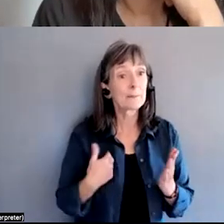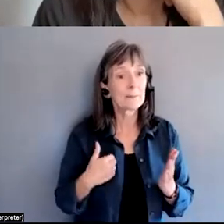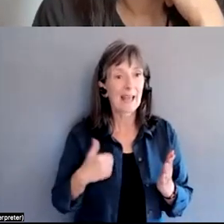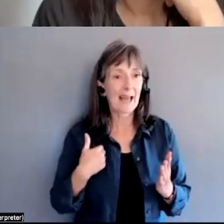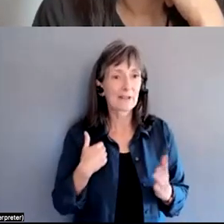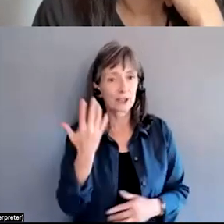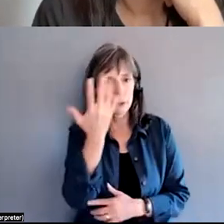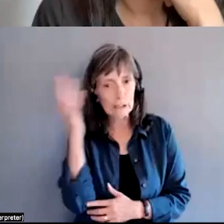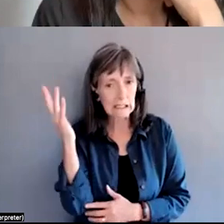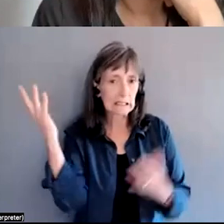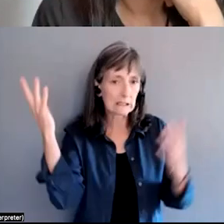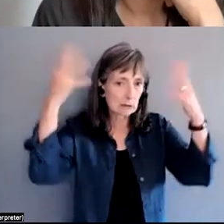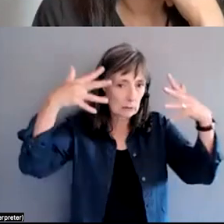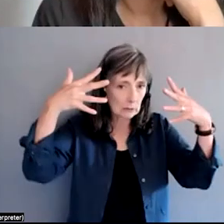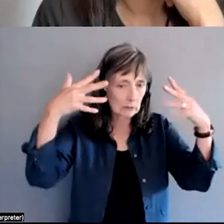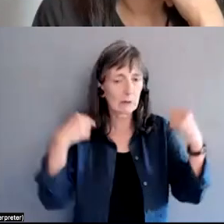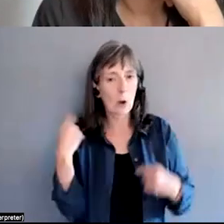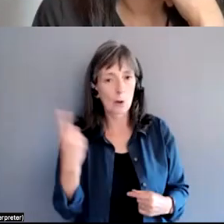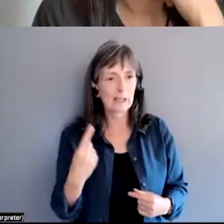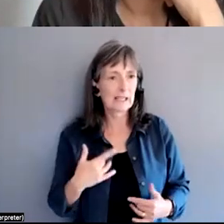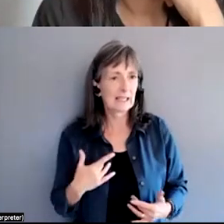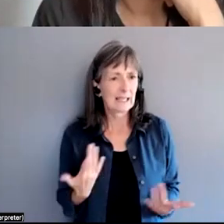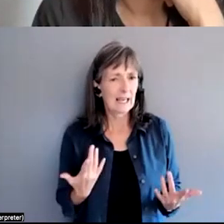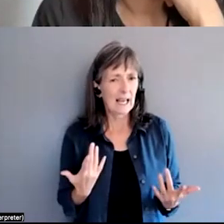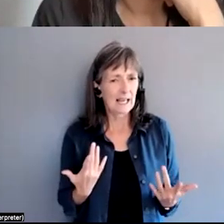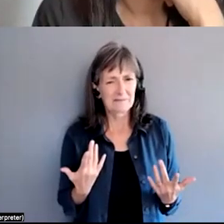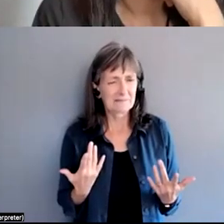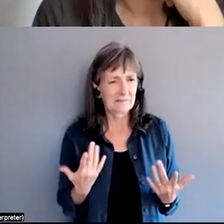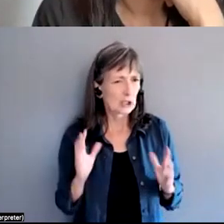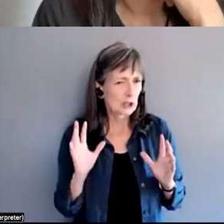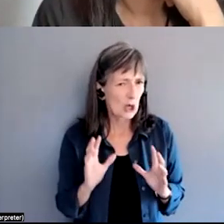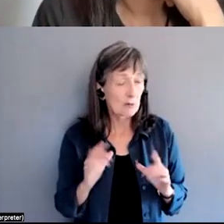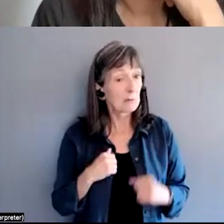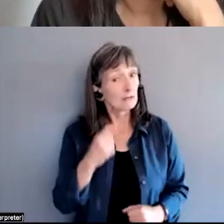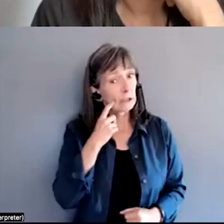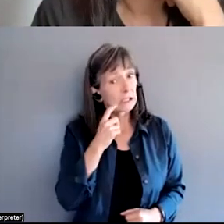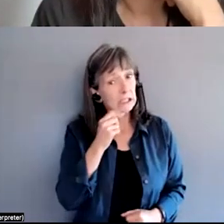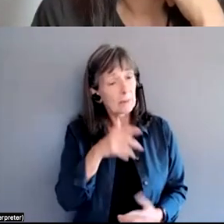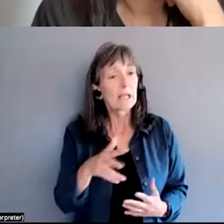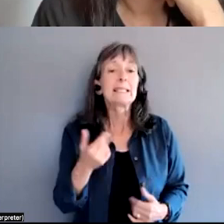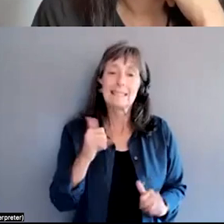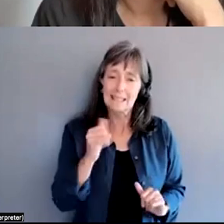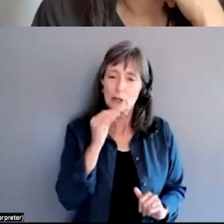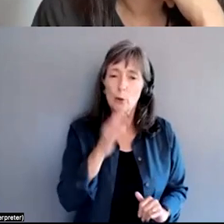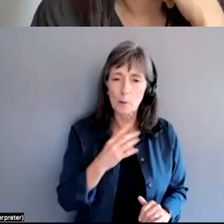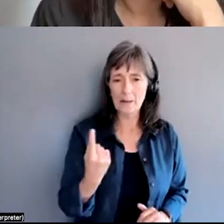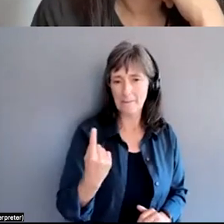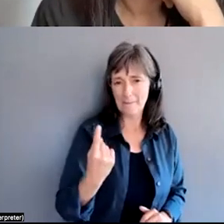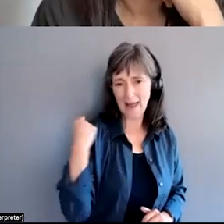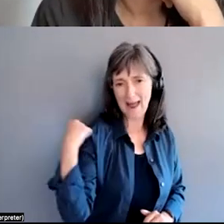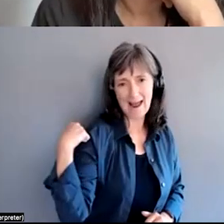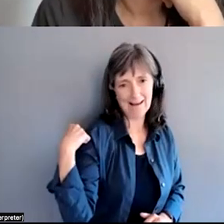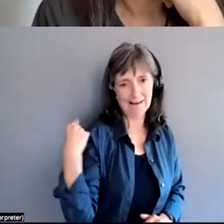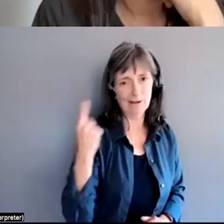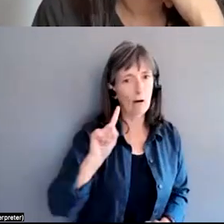and things like that, usually in a sepia tone. Fortunately, I haven't seen a lot, but you still see the woman with her back to the reader, often walking